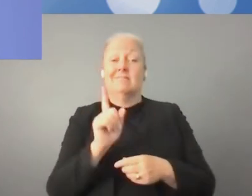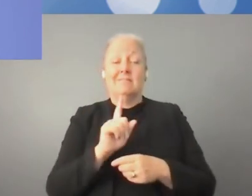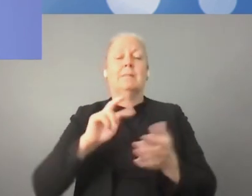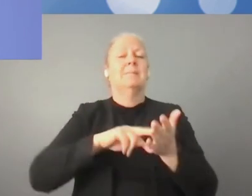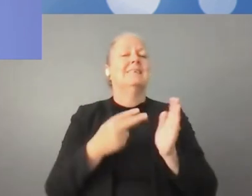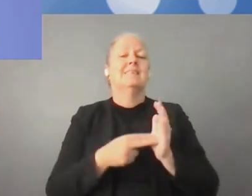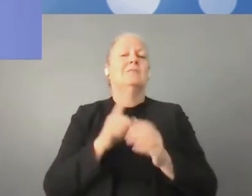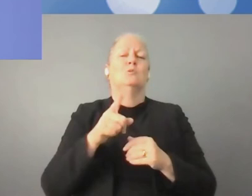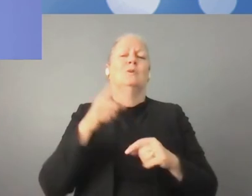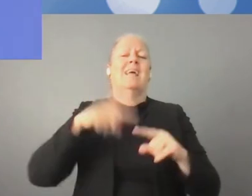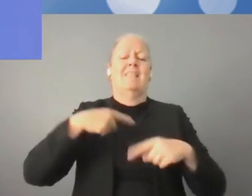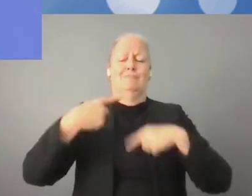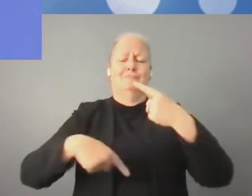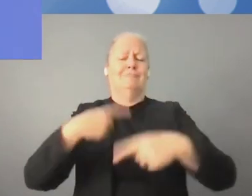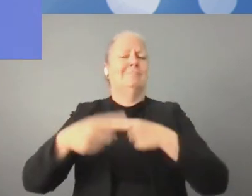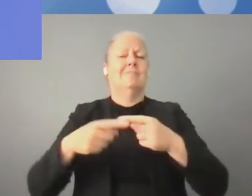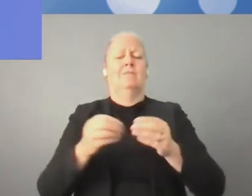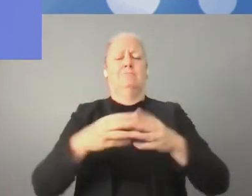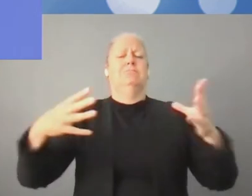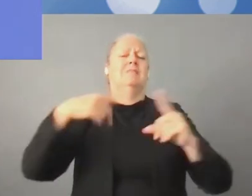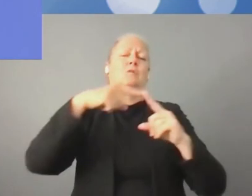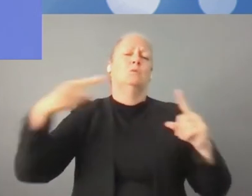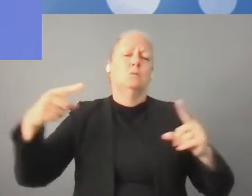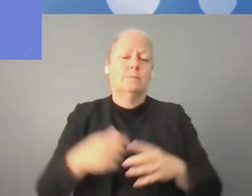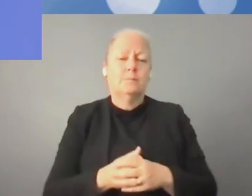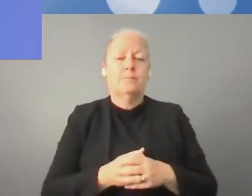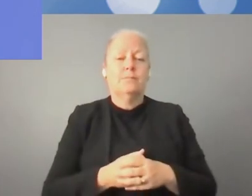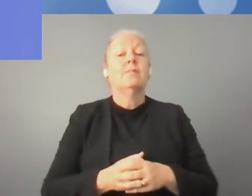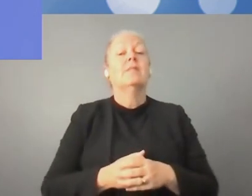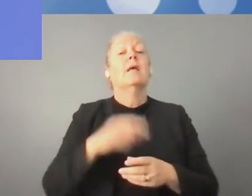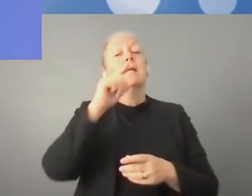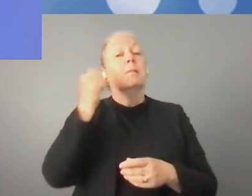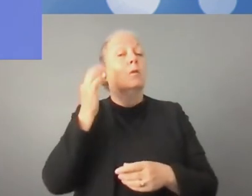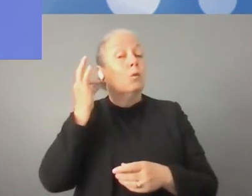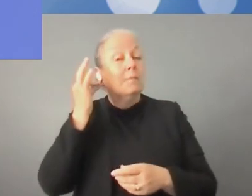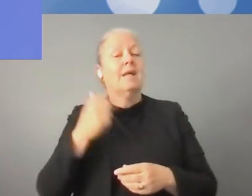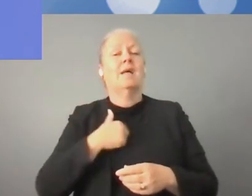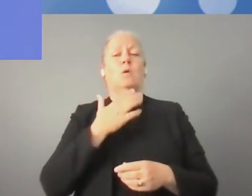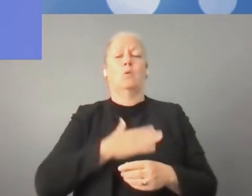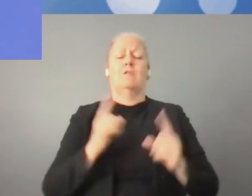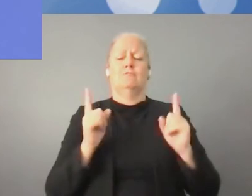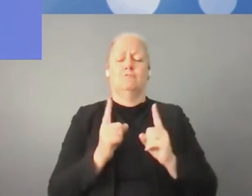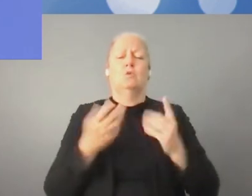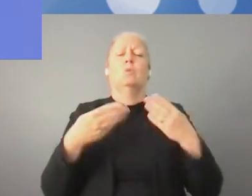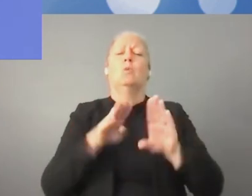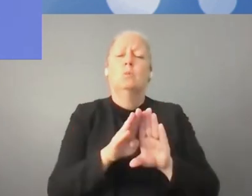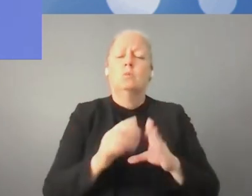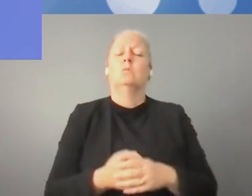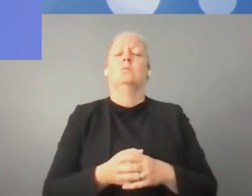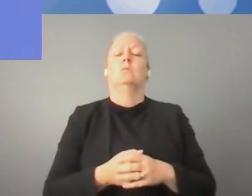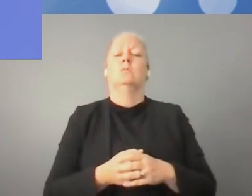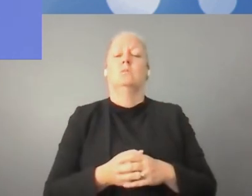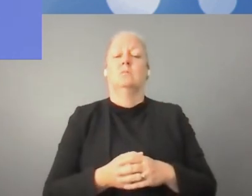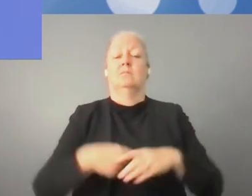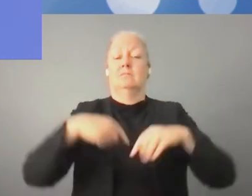possible thank you thank you very much ladies and gentlemen just to very shortly conclude so one thing is for certain the progress of